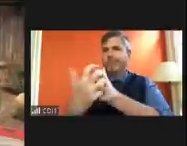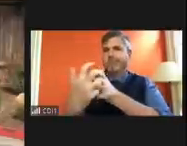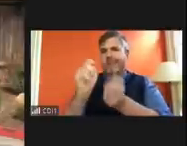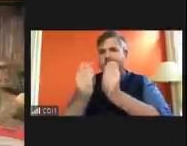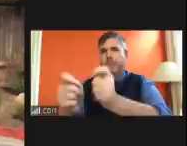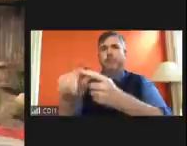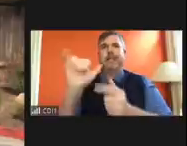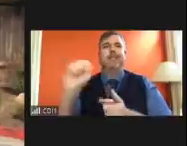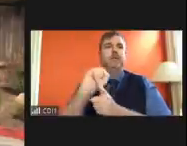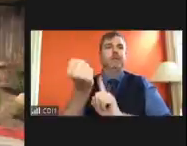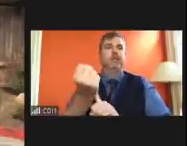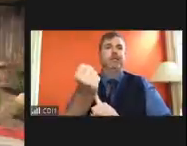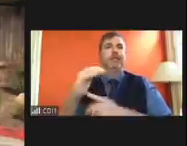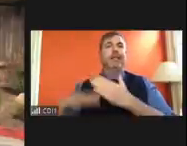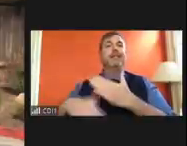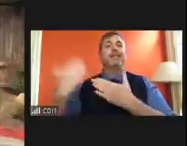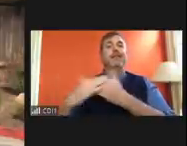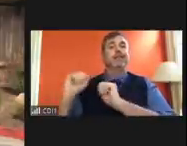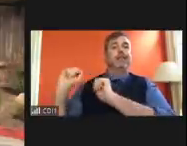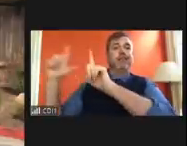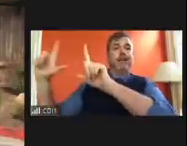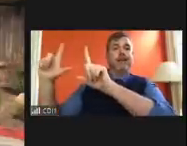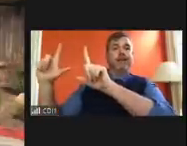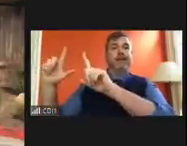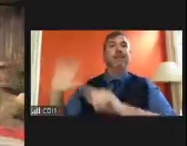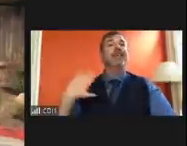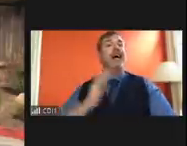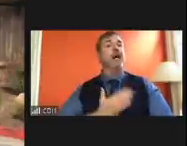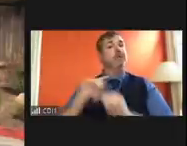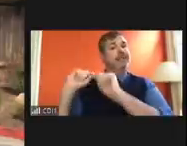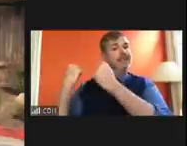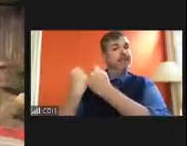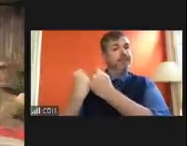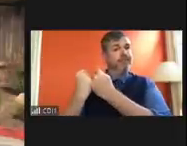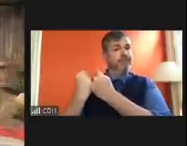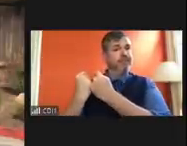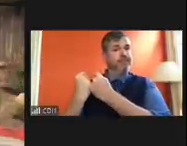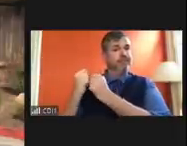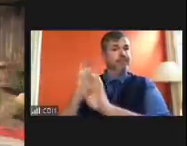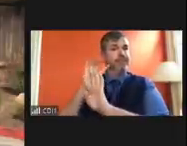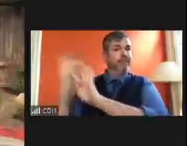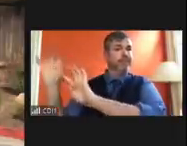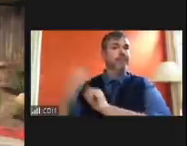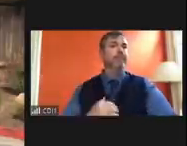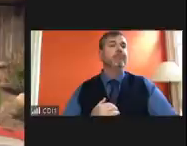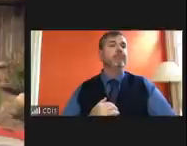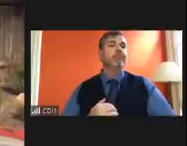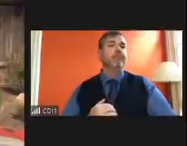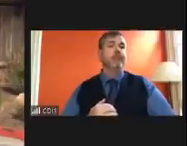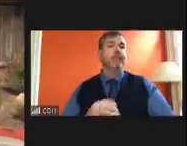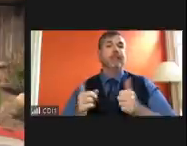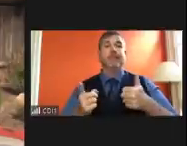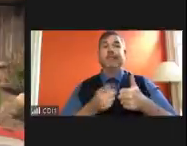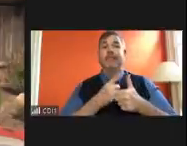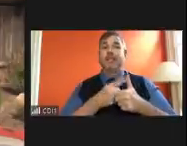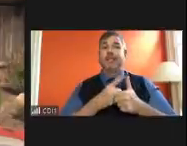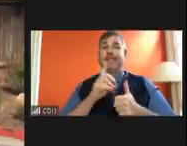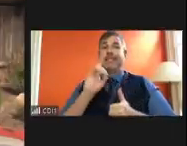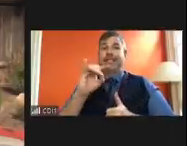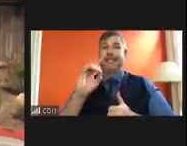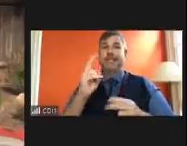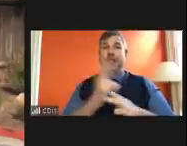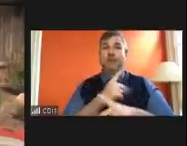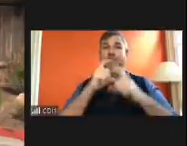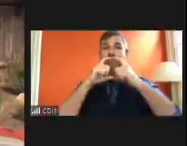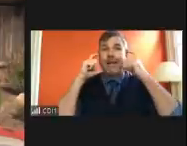This is our team here in the early days where we were masked, actually. And in the middle